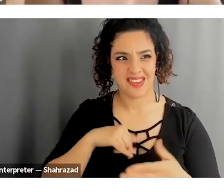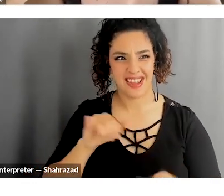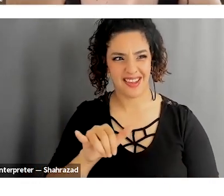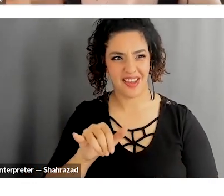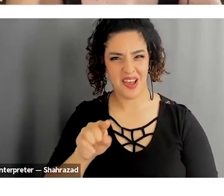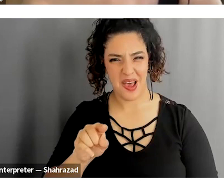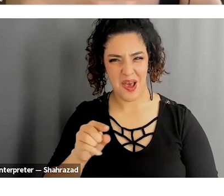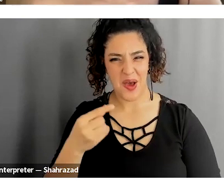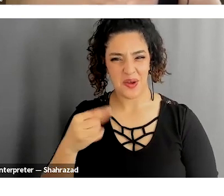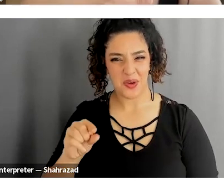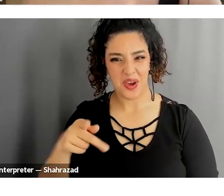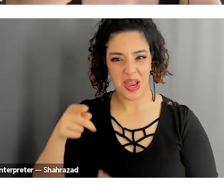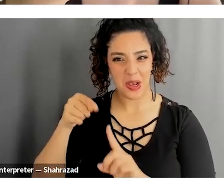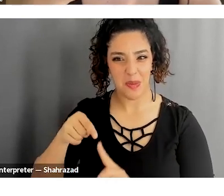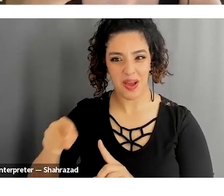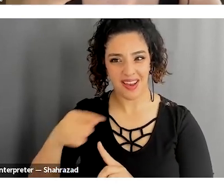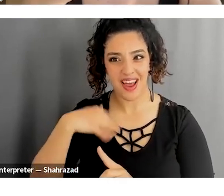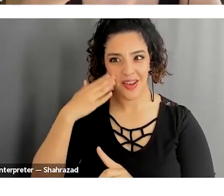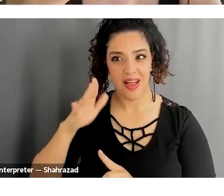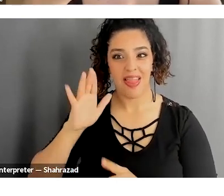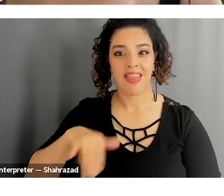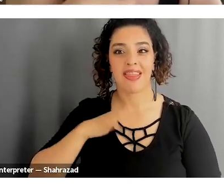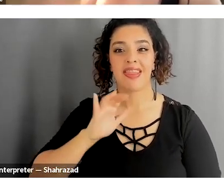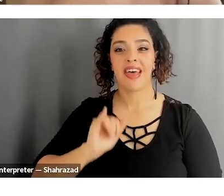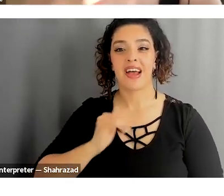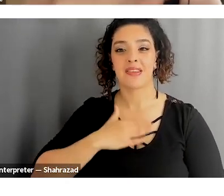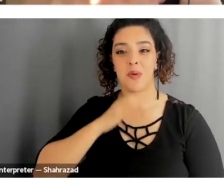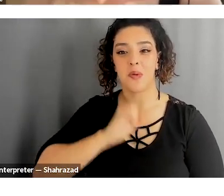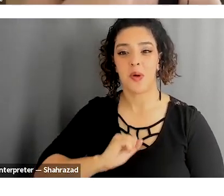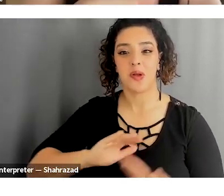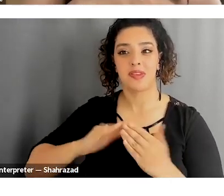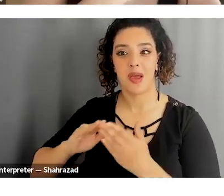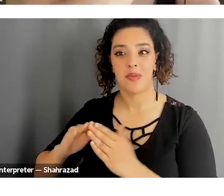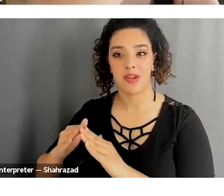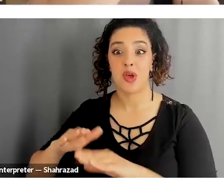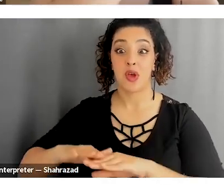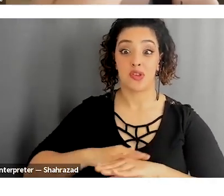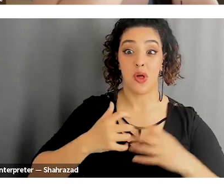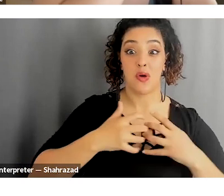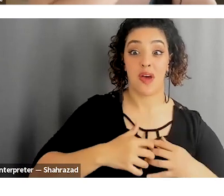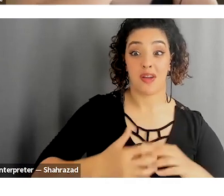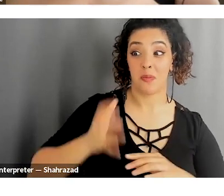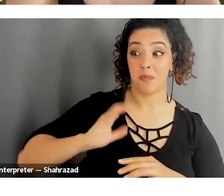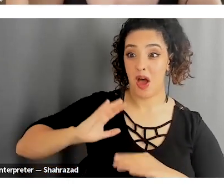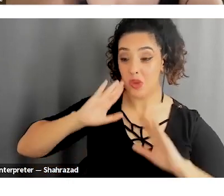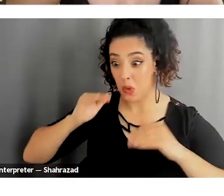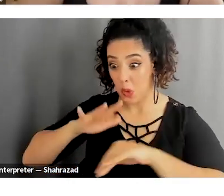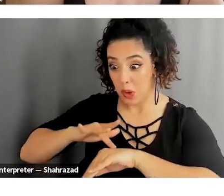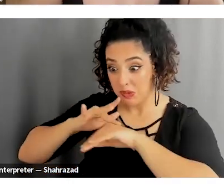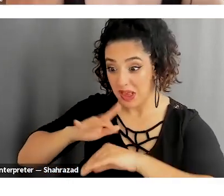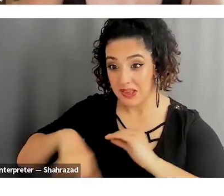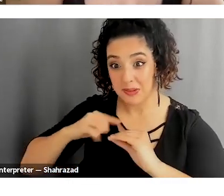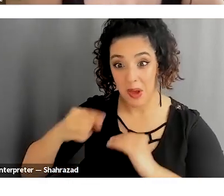was my old neighborhood. We spent 10 years there. Slow Factory was like very much into Greenpoint, and that area